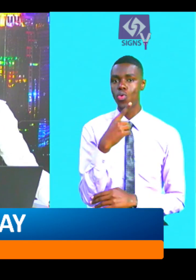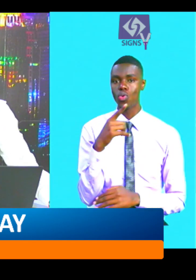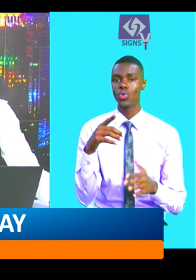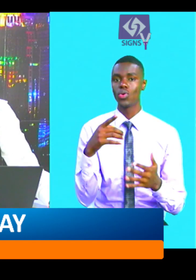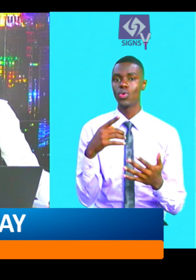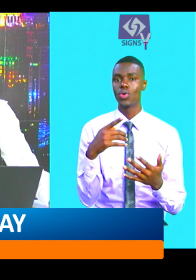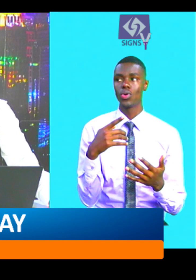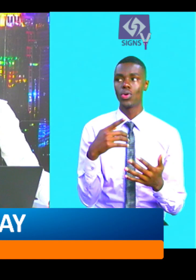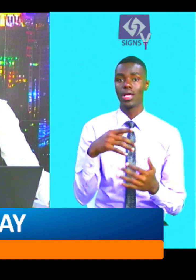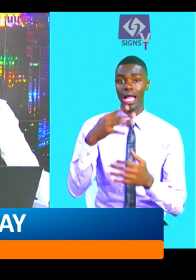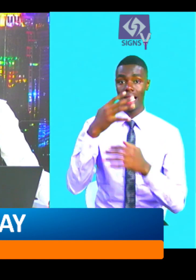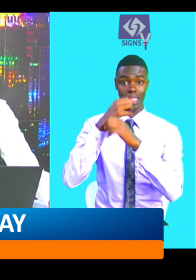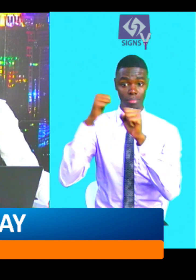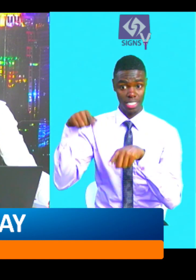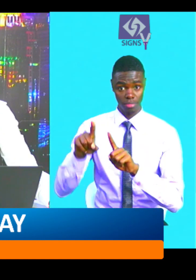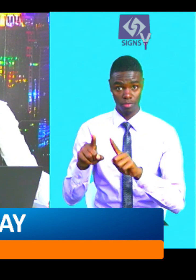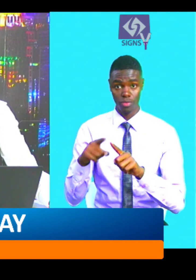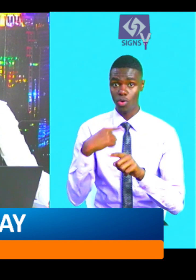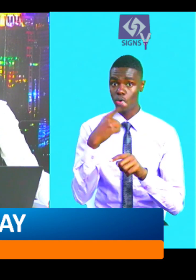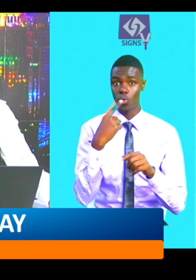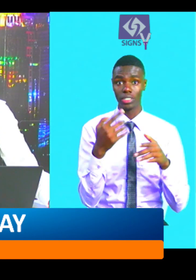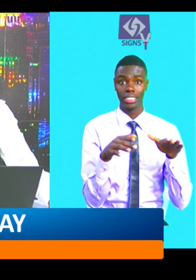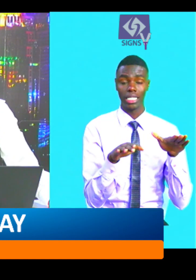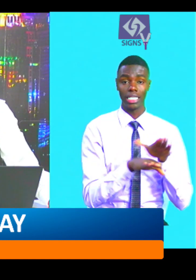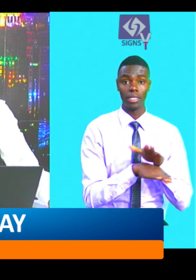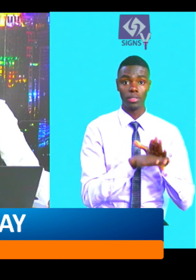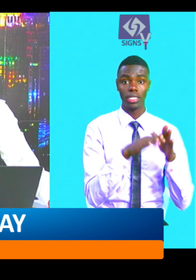employer. Yes. At that time, his allegiance was to